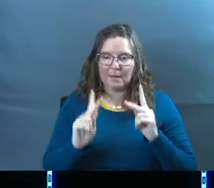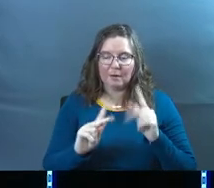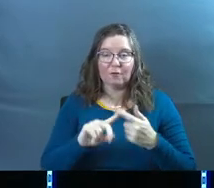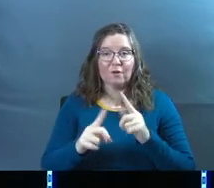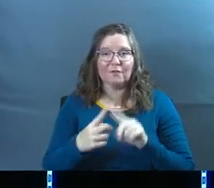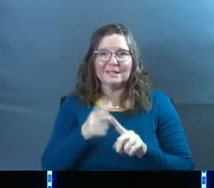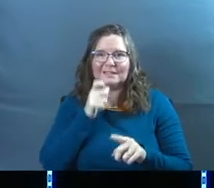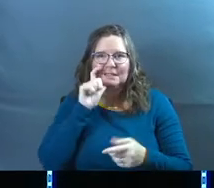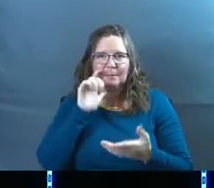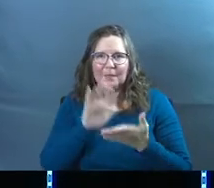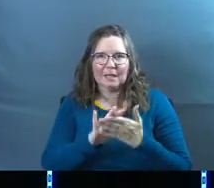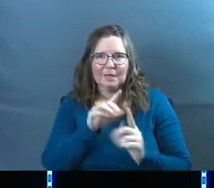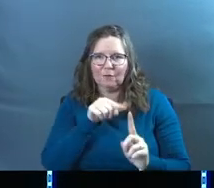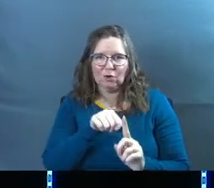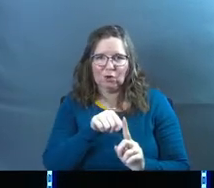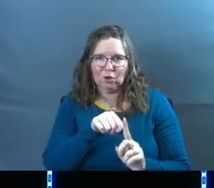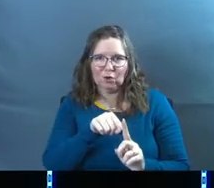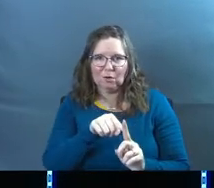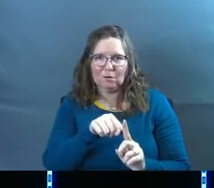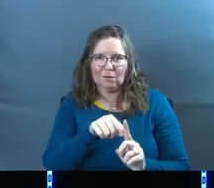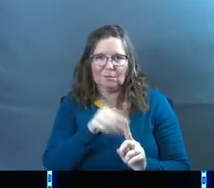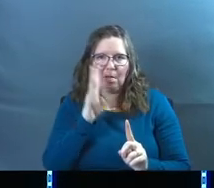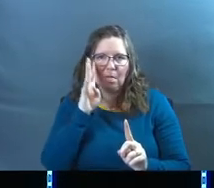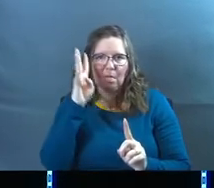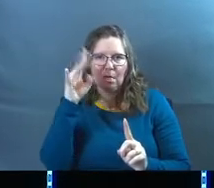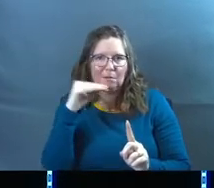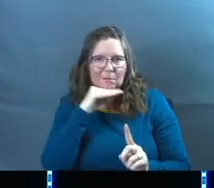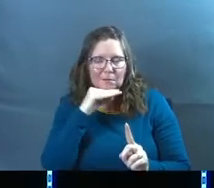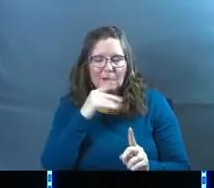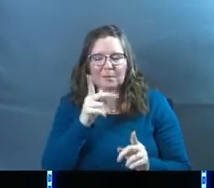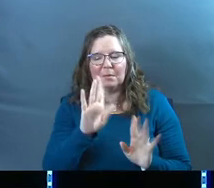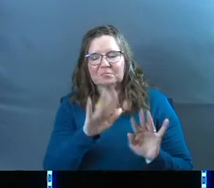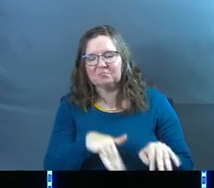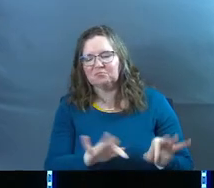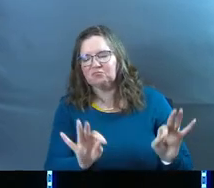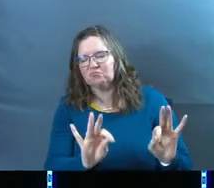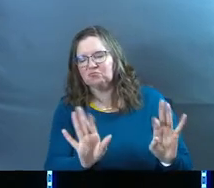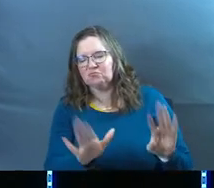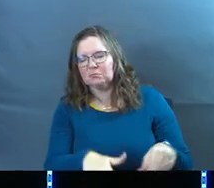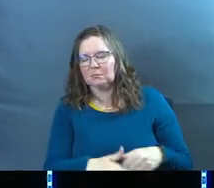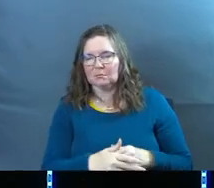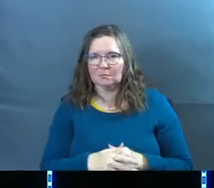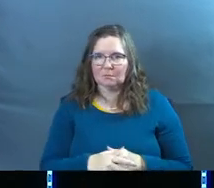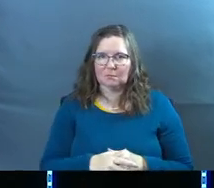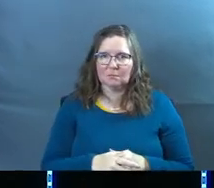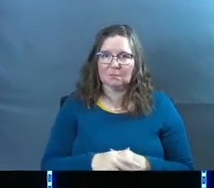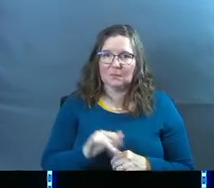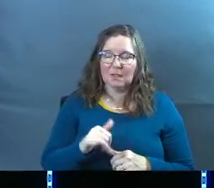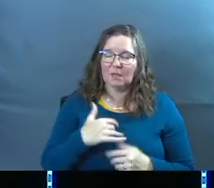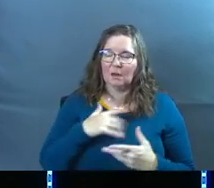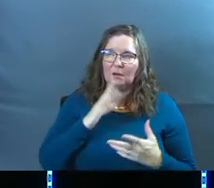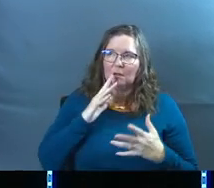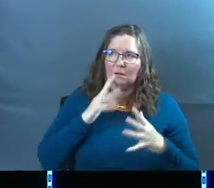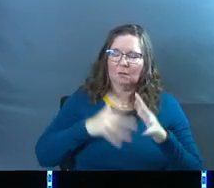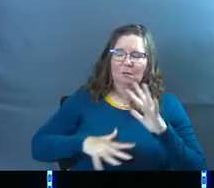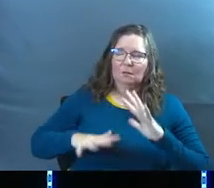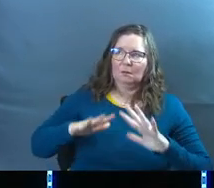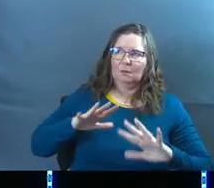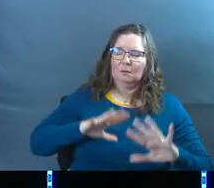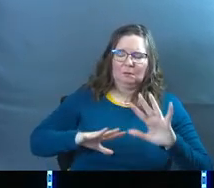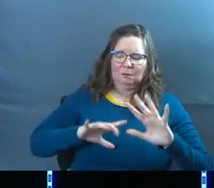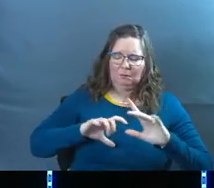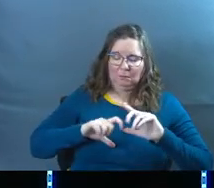her friends didn't believe her story. And many of her friends treated it like it was no big deal. And that had messed with her.